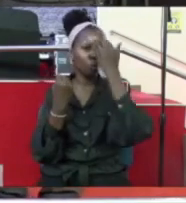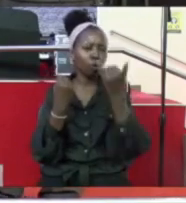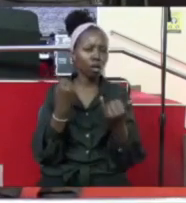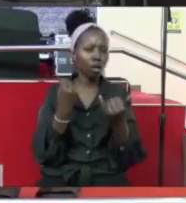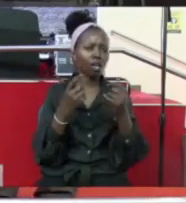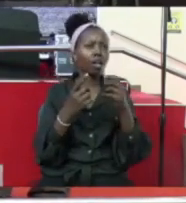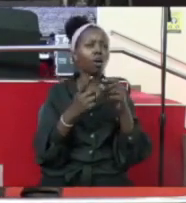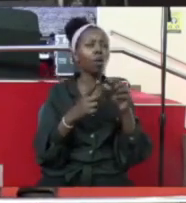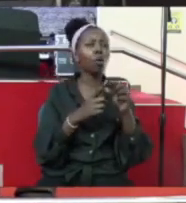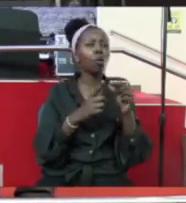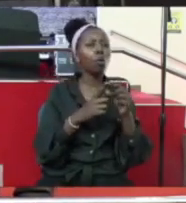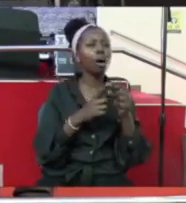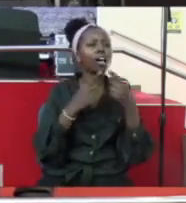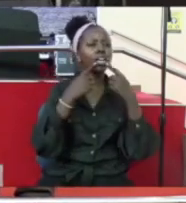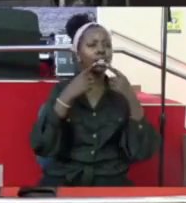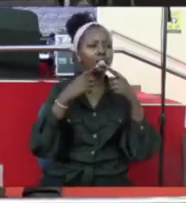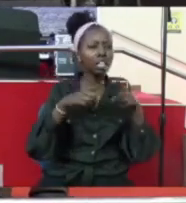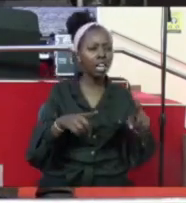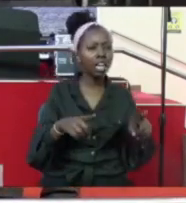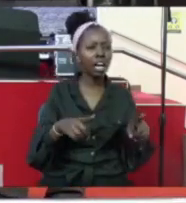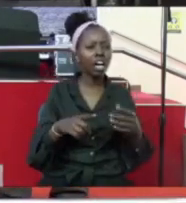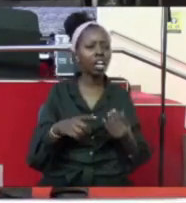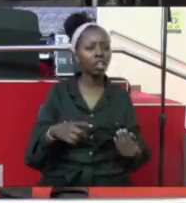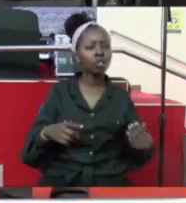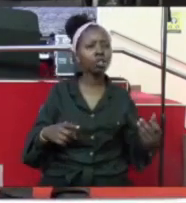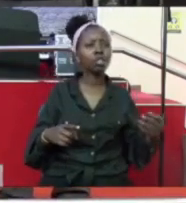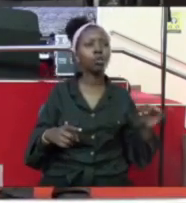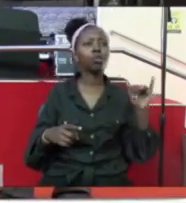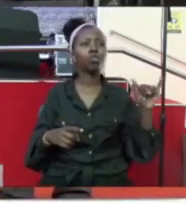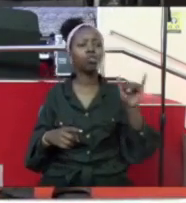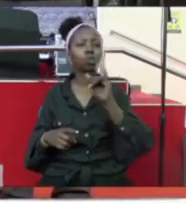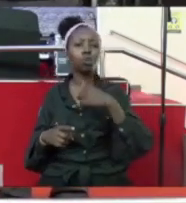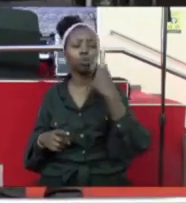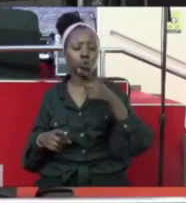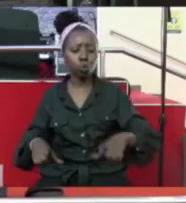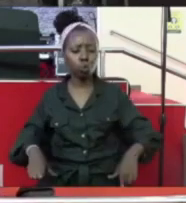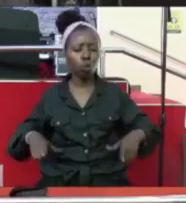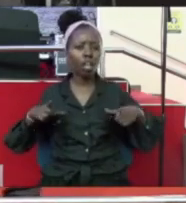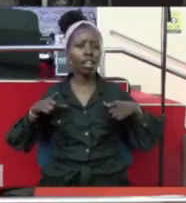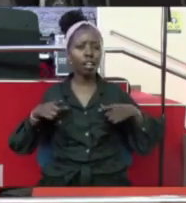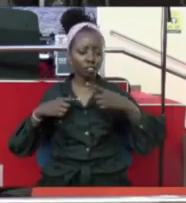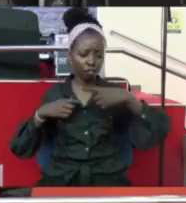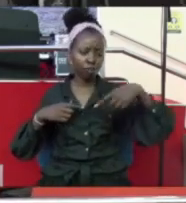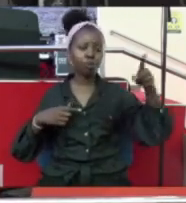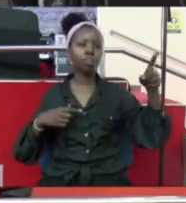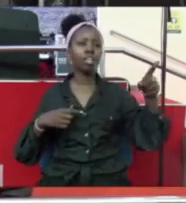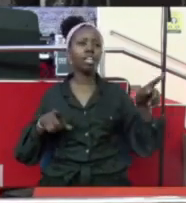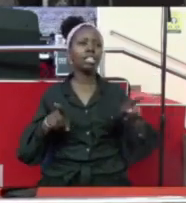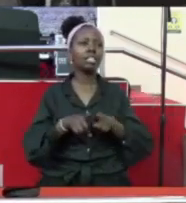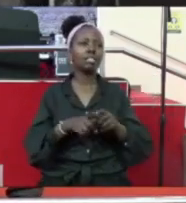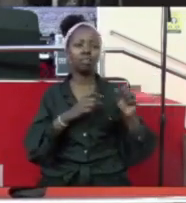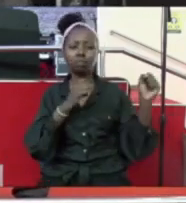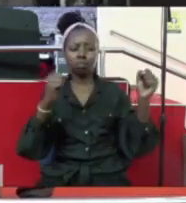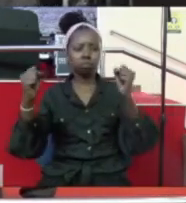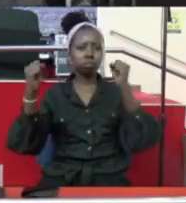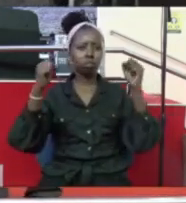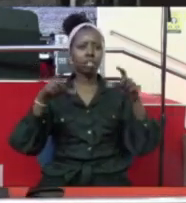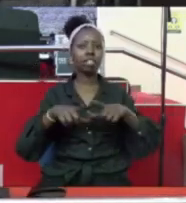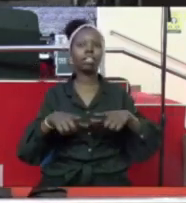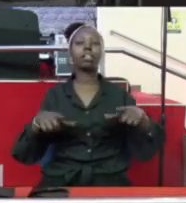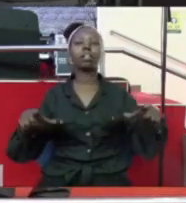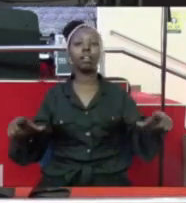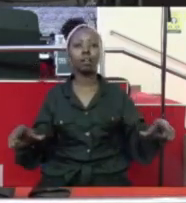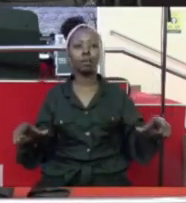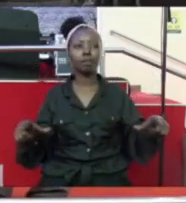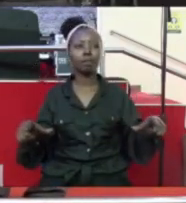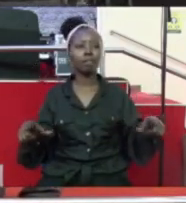the children of the upright, kwa sababu neno linatangaza watoto wa wenye haki, they shall be mighty in the land. Watakuwa wakuu katika nchi.